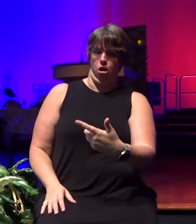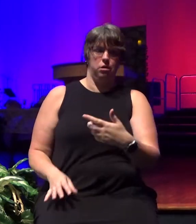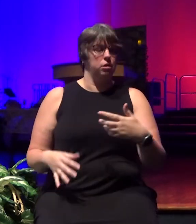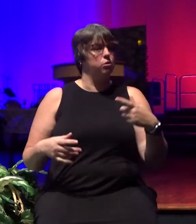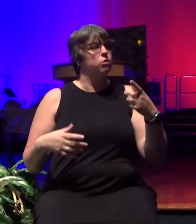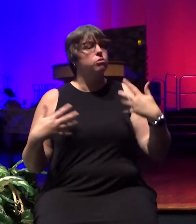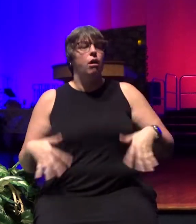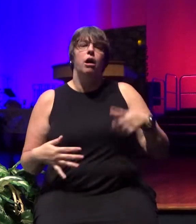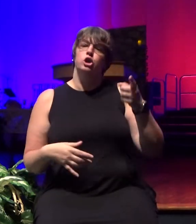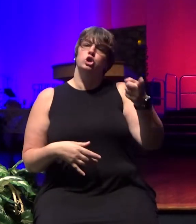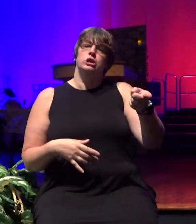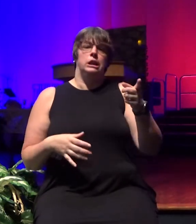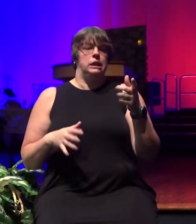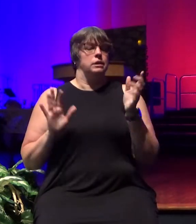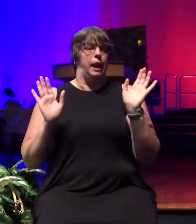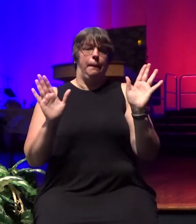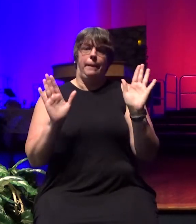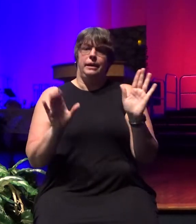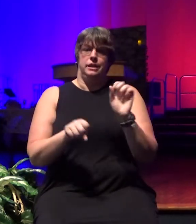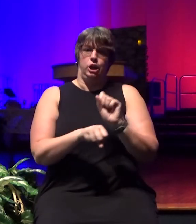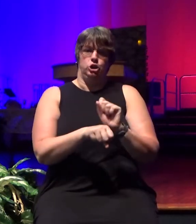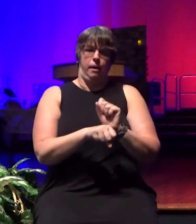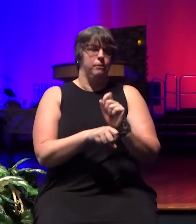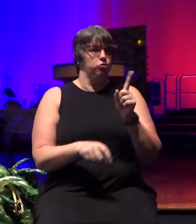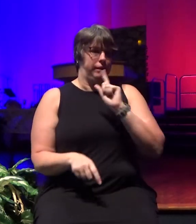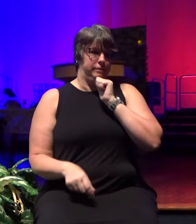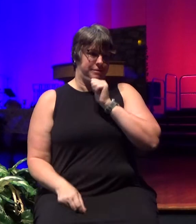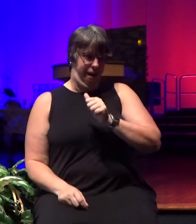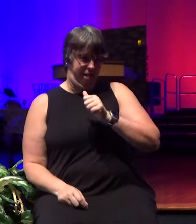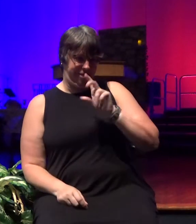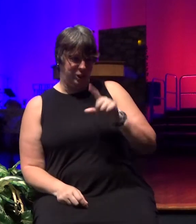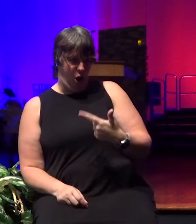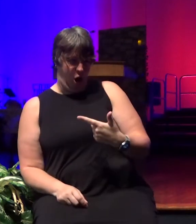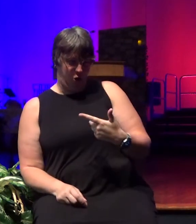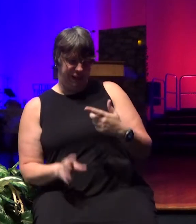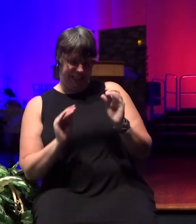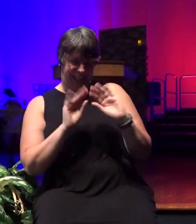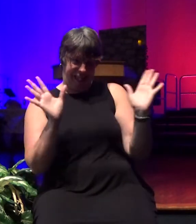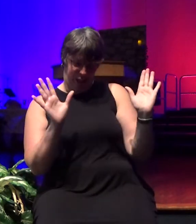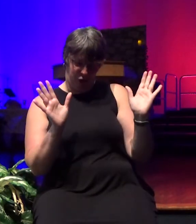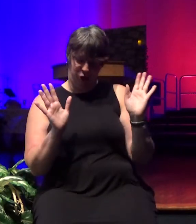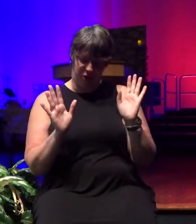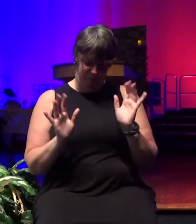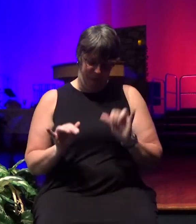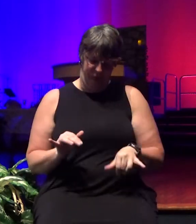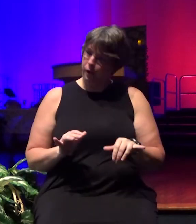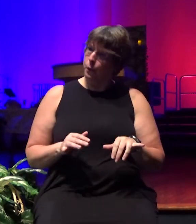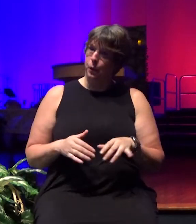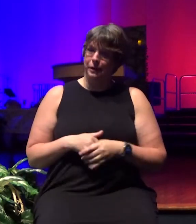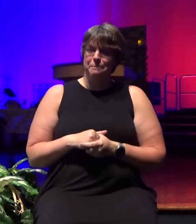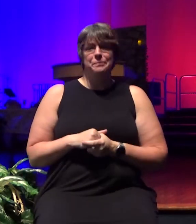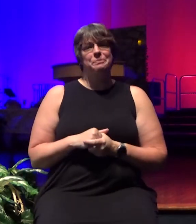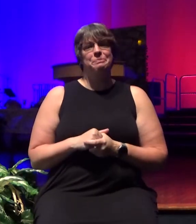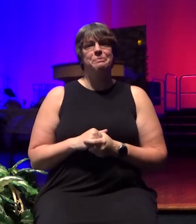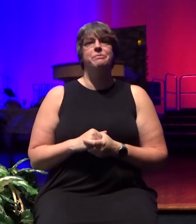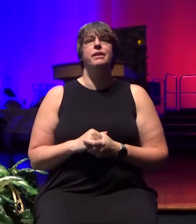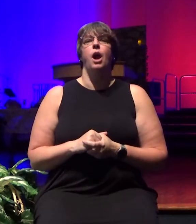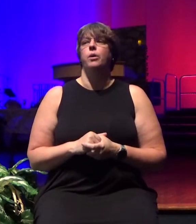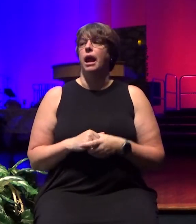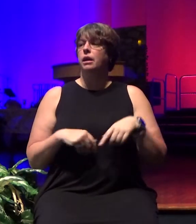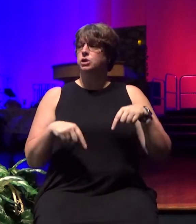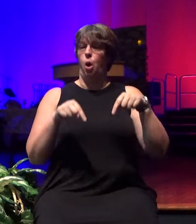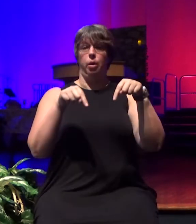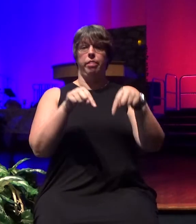It's really not the dog. We're clear about that. All right. This is part 2, the